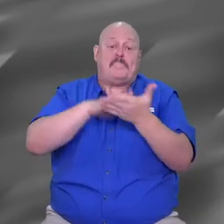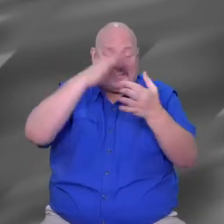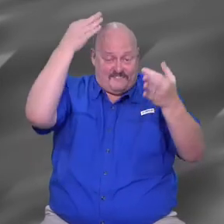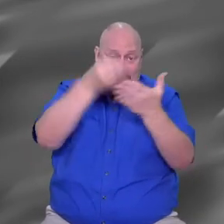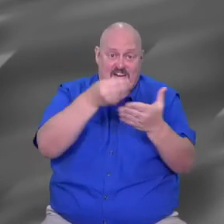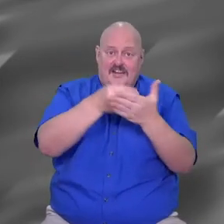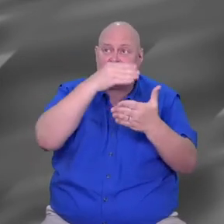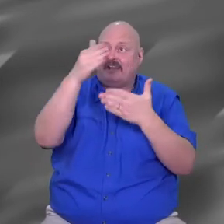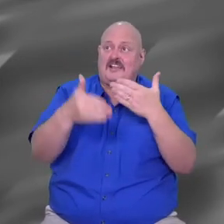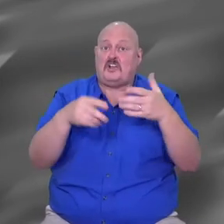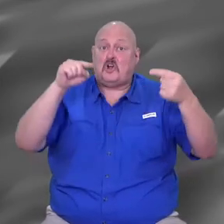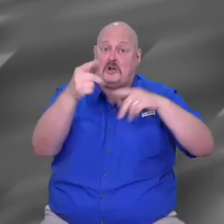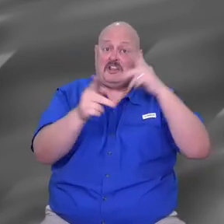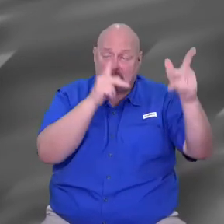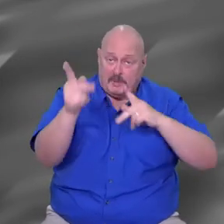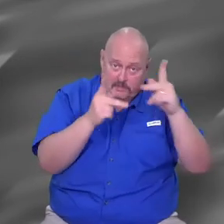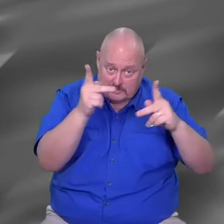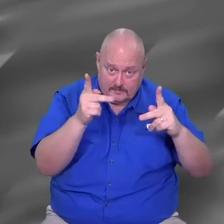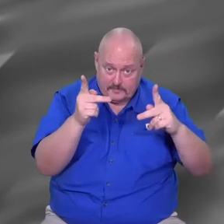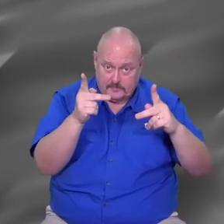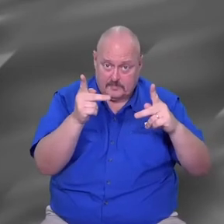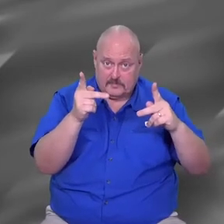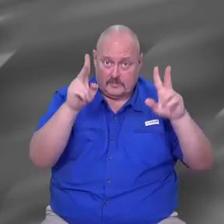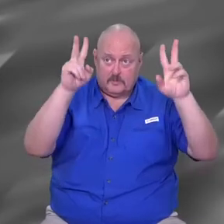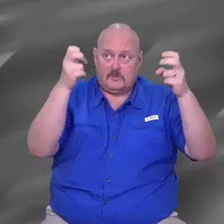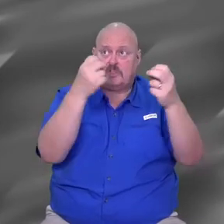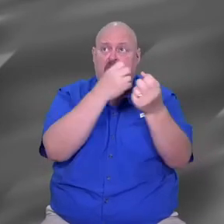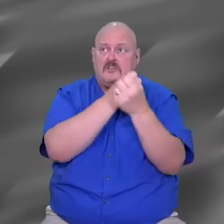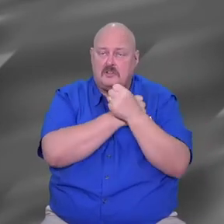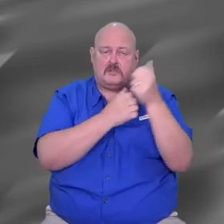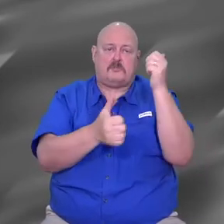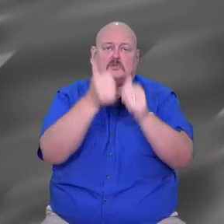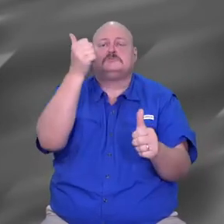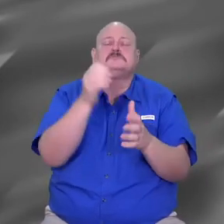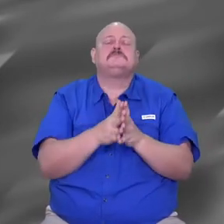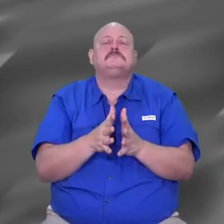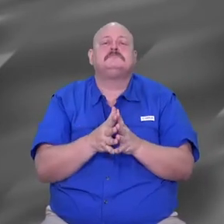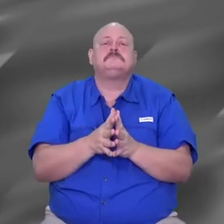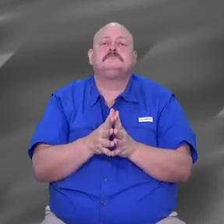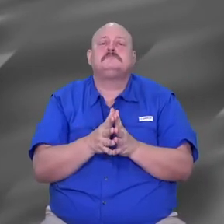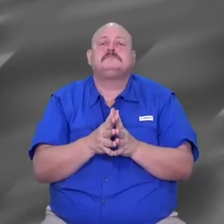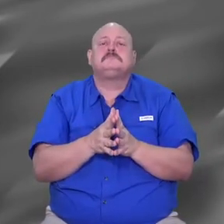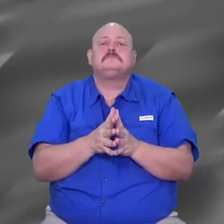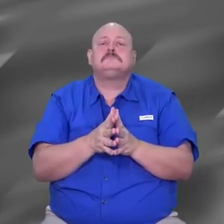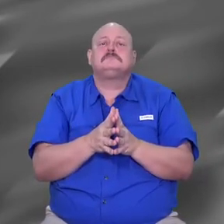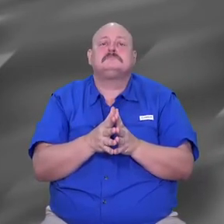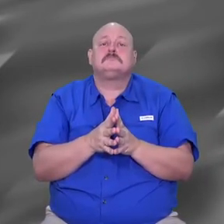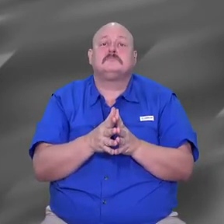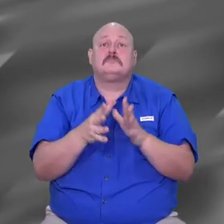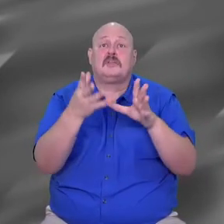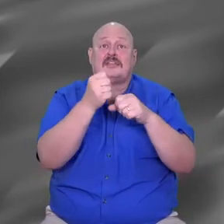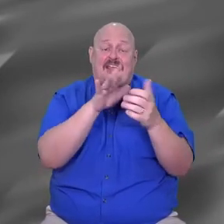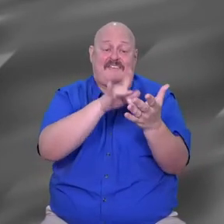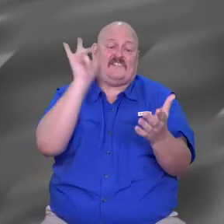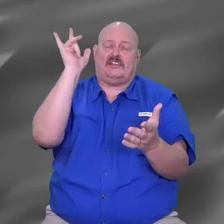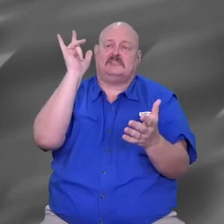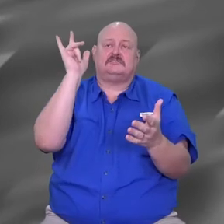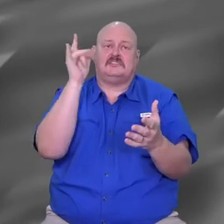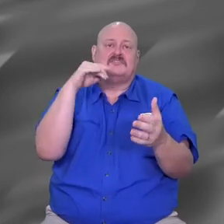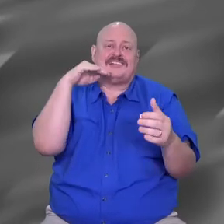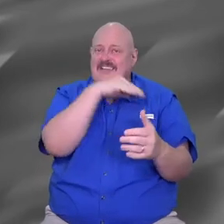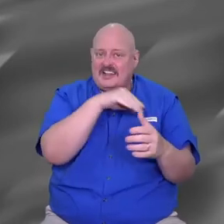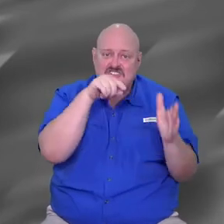end up hurting the people that we claim to love the most. We take advantage of, we lie,